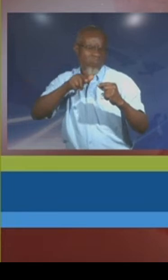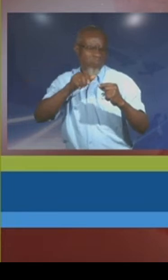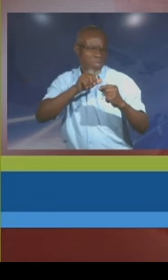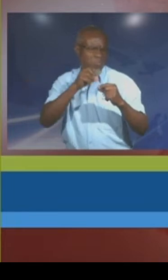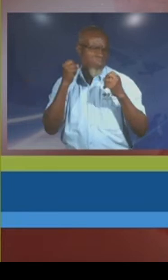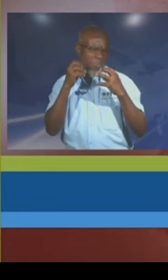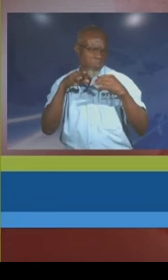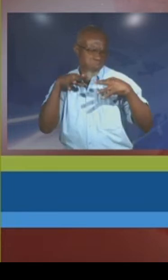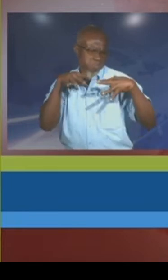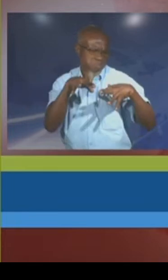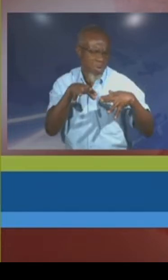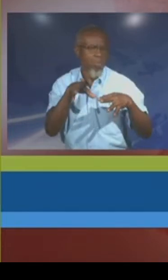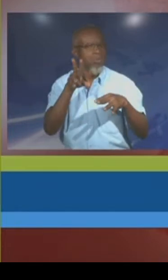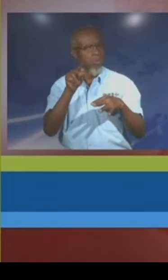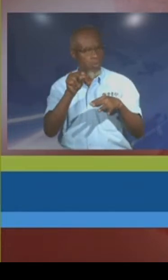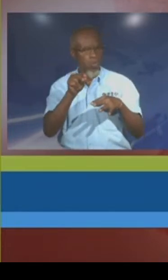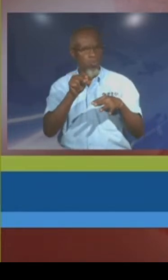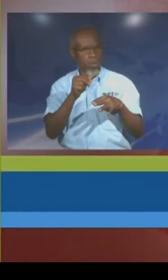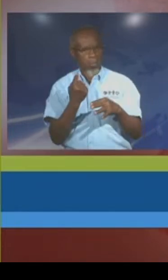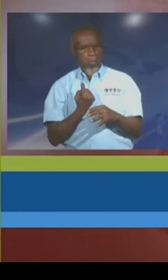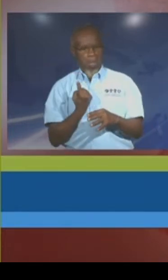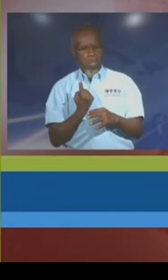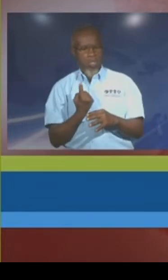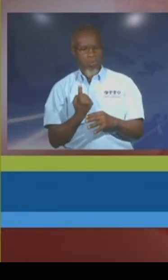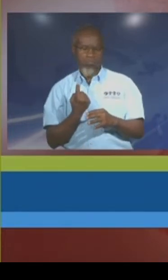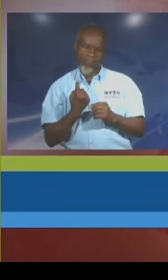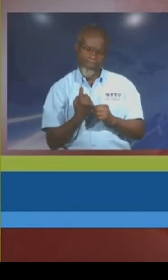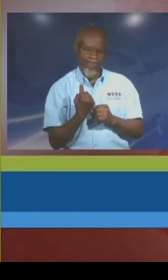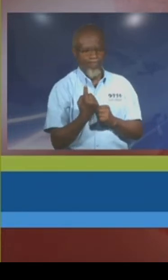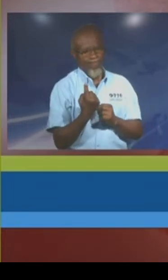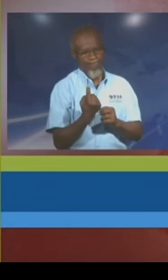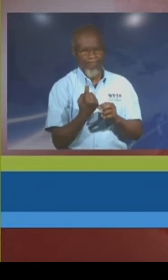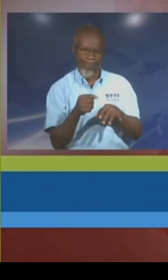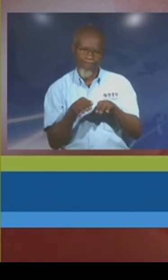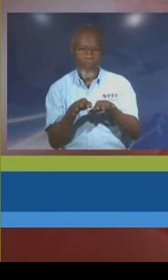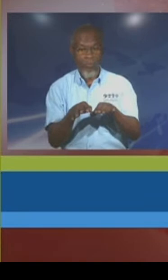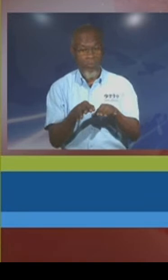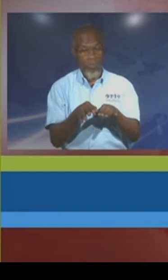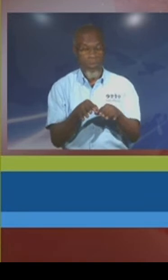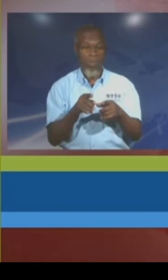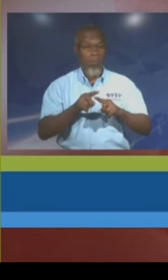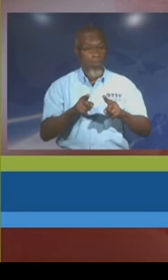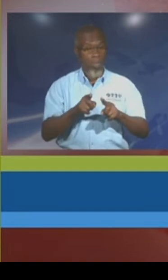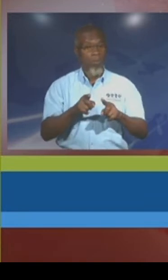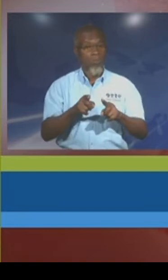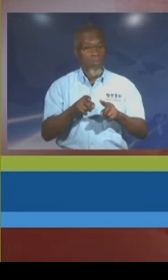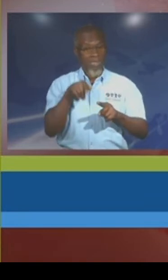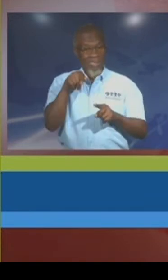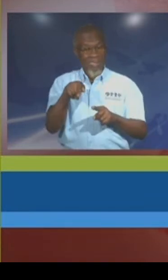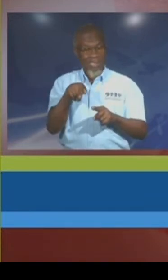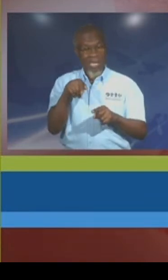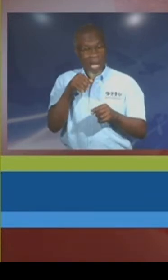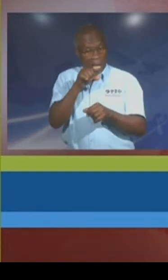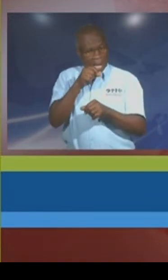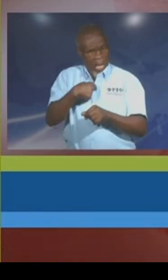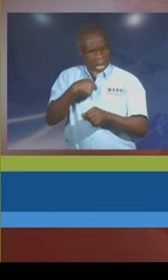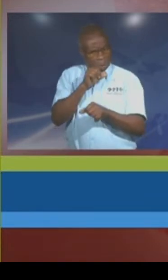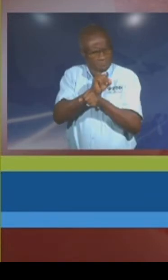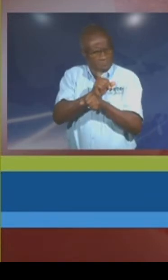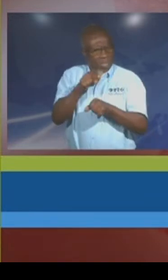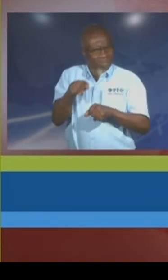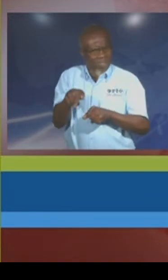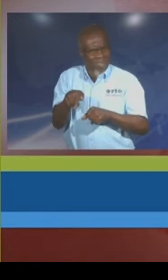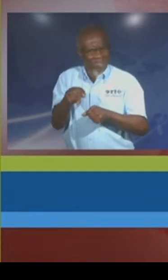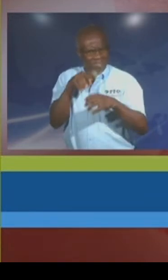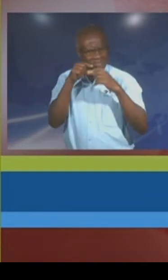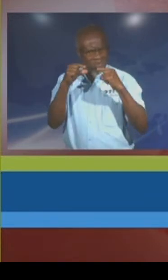it may also be a high risk setting for someone who works throughout the day, for example, a cashier, because they would interact with a large number of people coming in who are